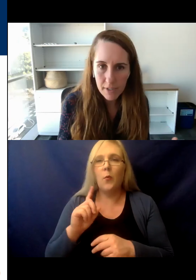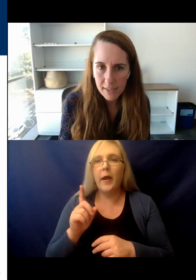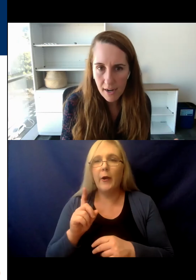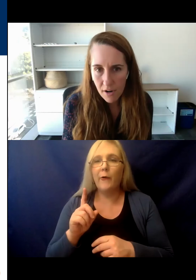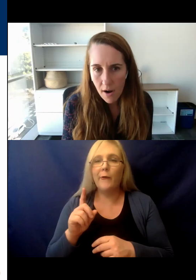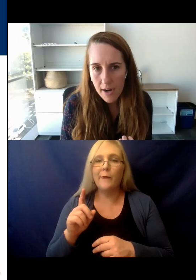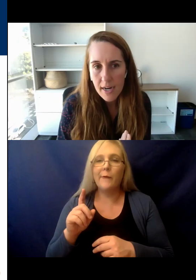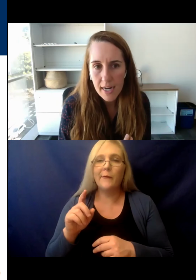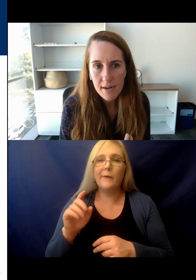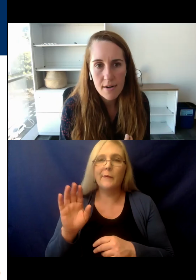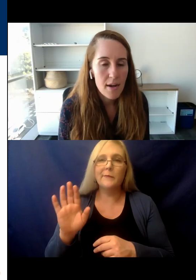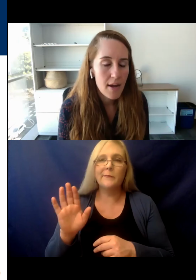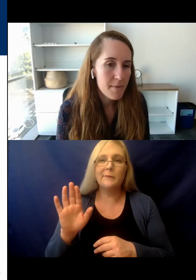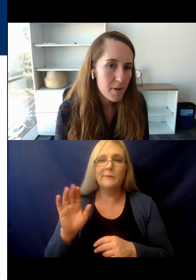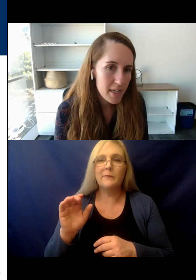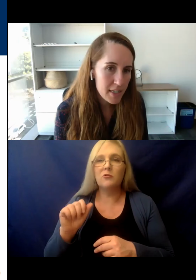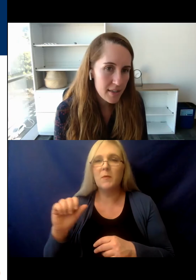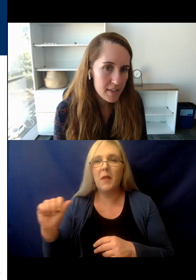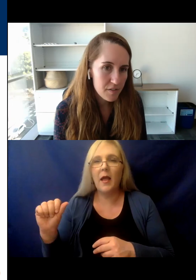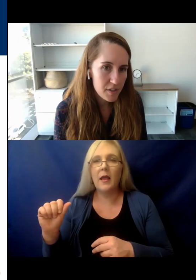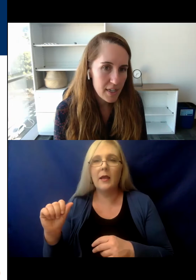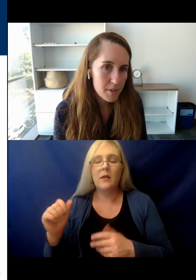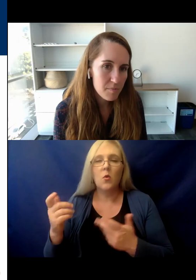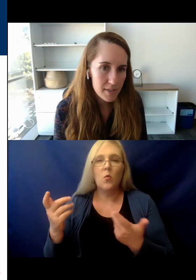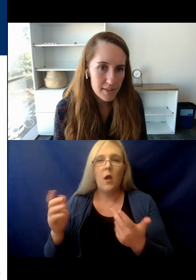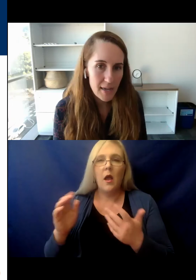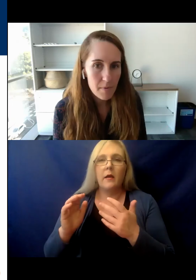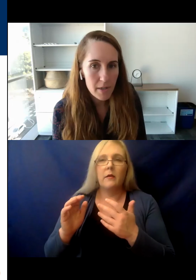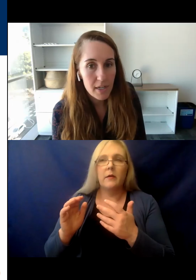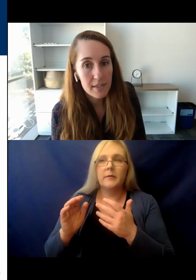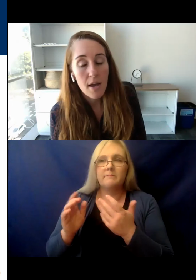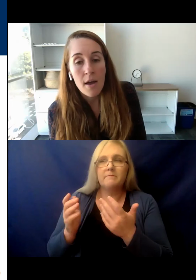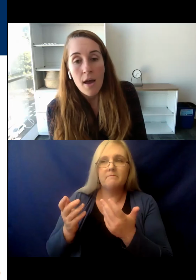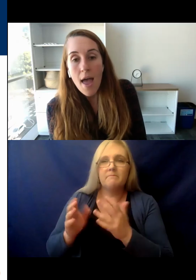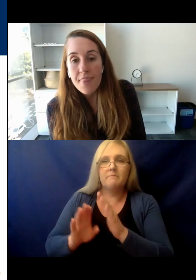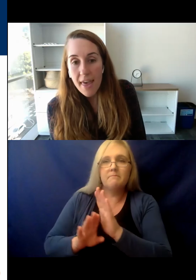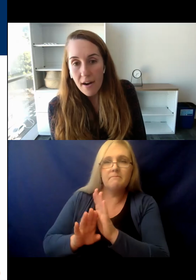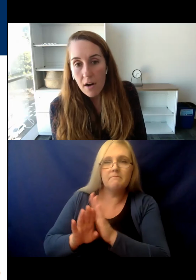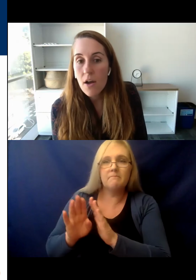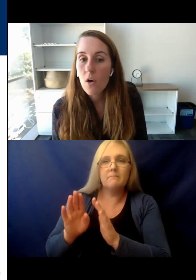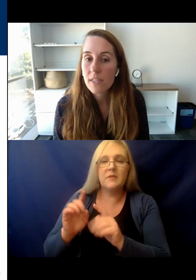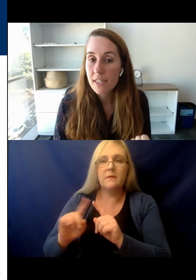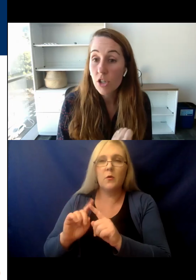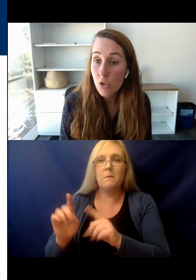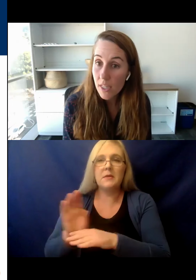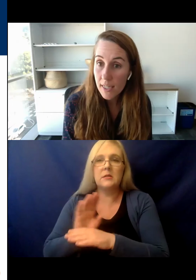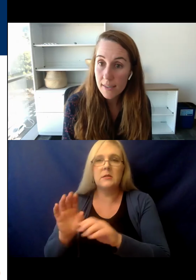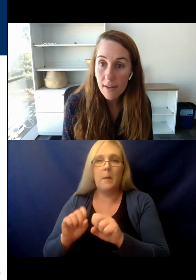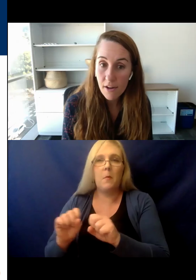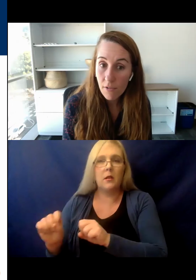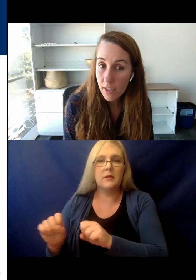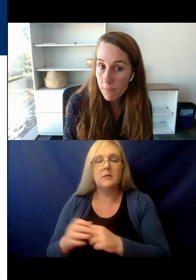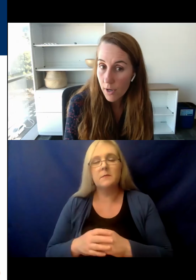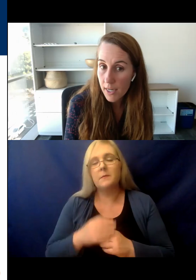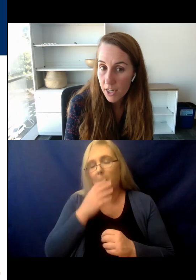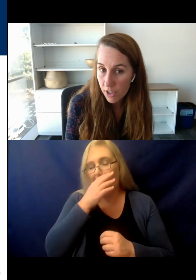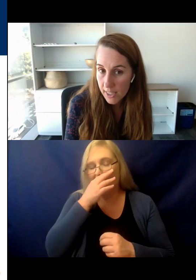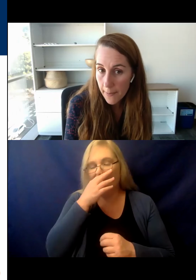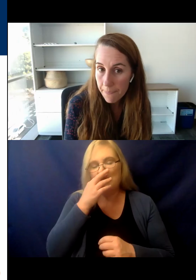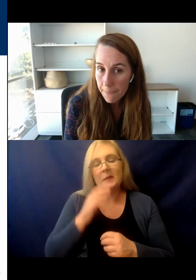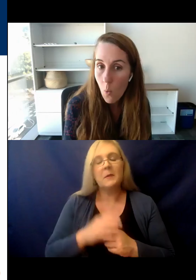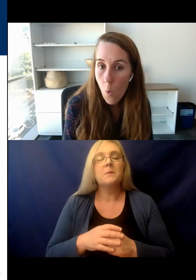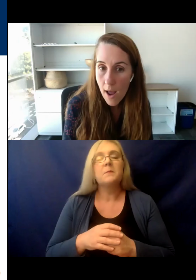where the AAA has kind of gone in implementing these different types of business capabilities. And there we see two things that I think are really important